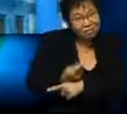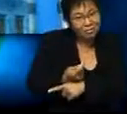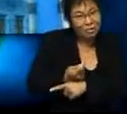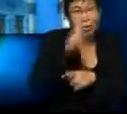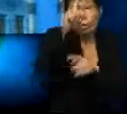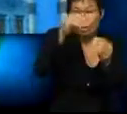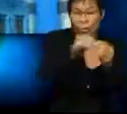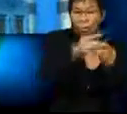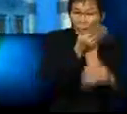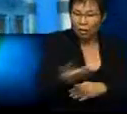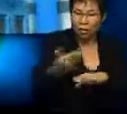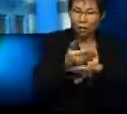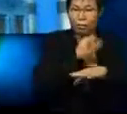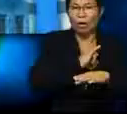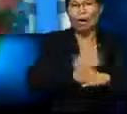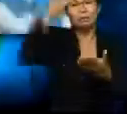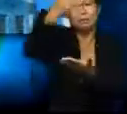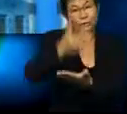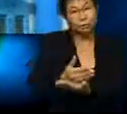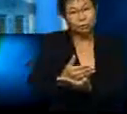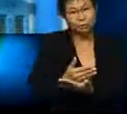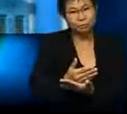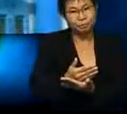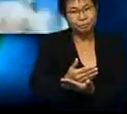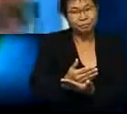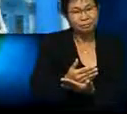One more thing before I sign off.